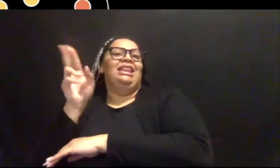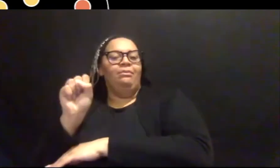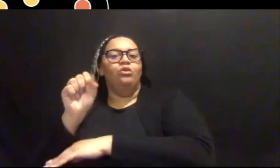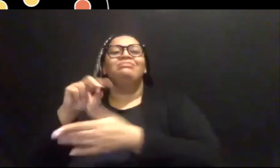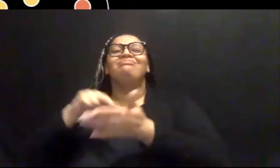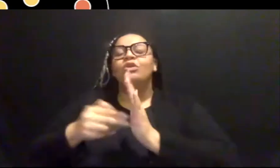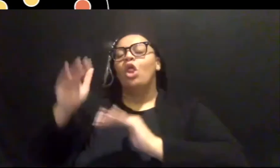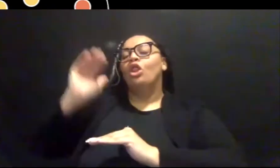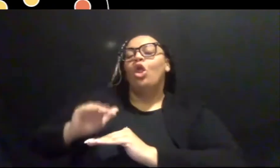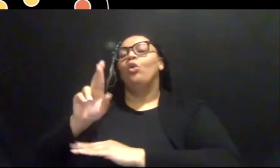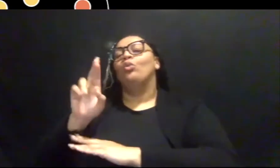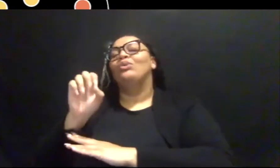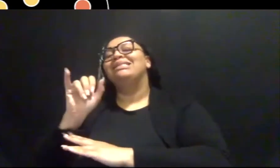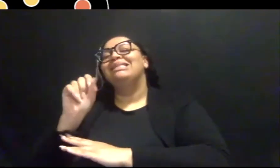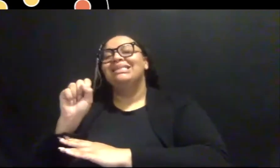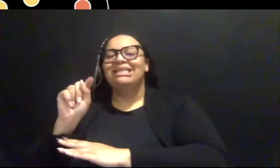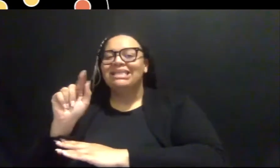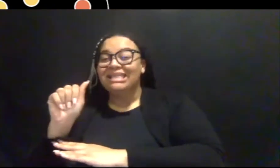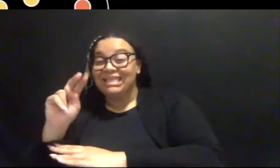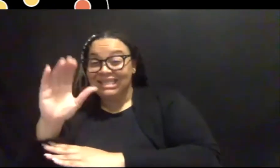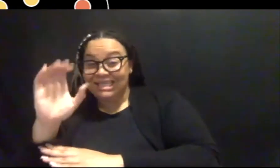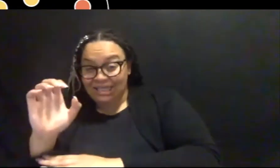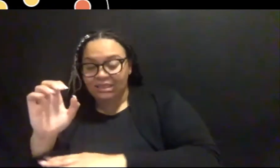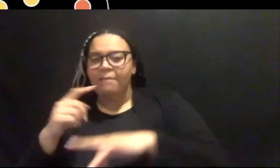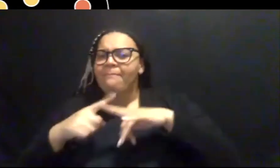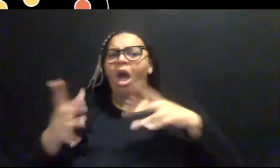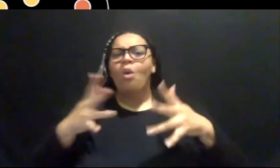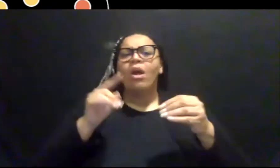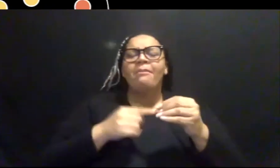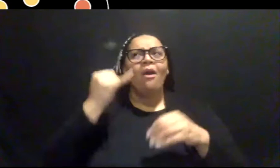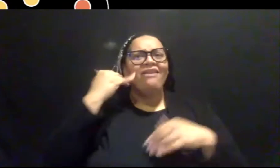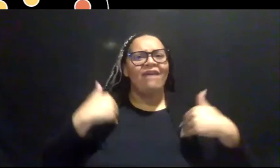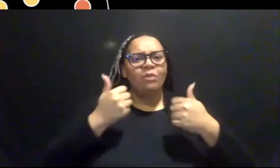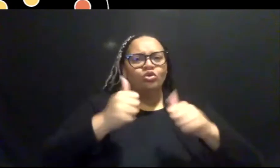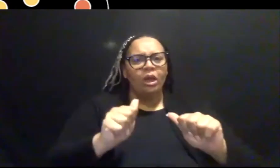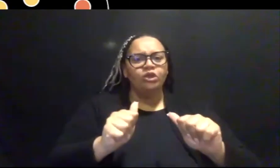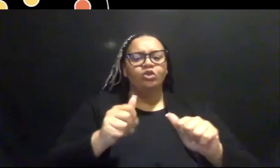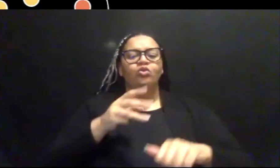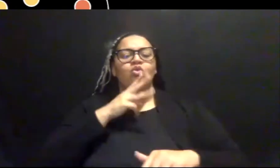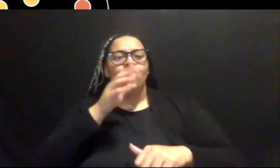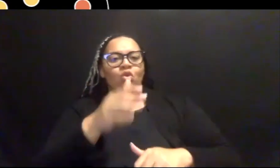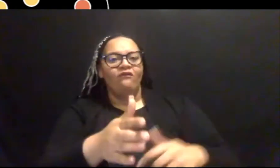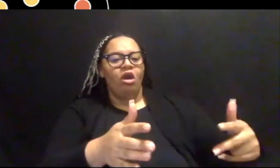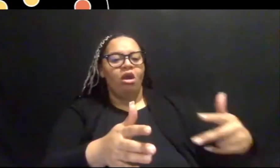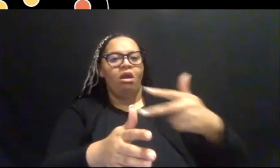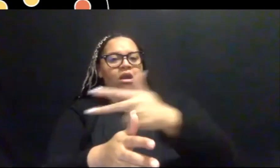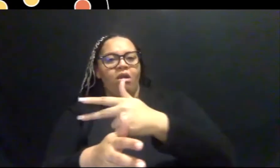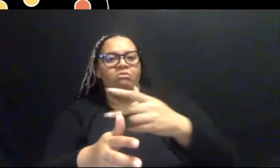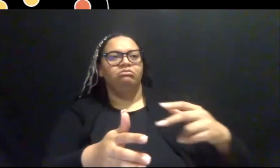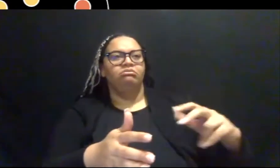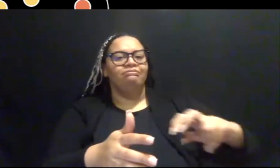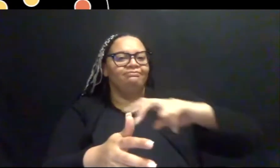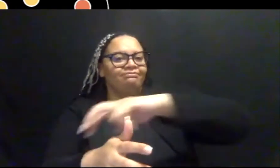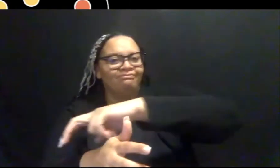movement by crossing a forest. But what about if an animal tries to cross a river and never is able to successfully do